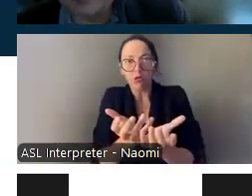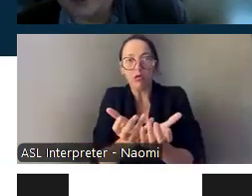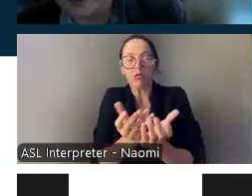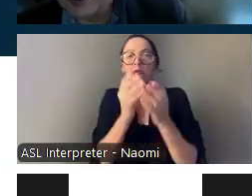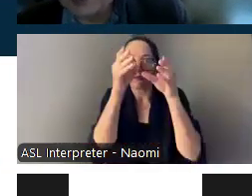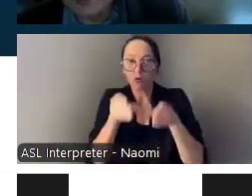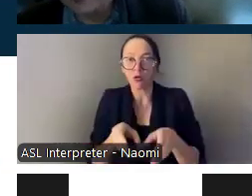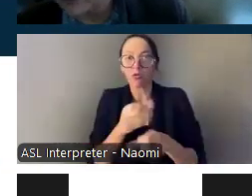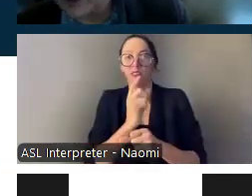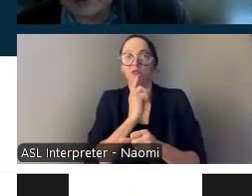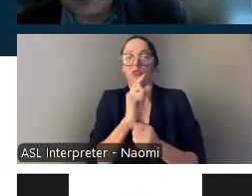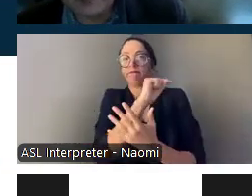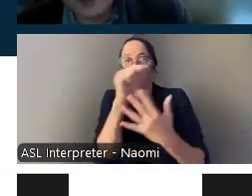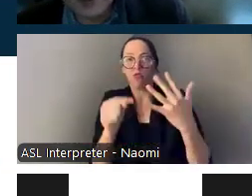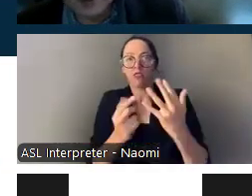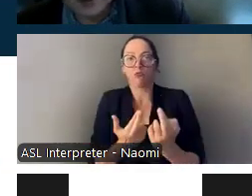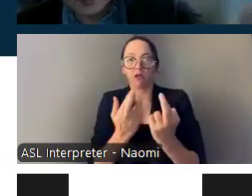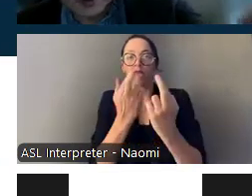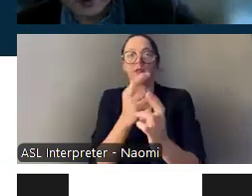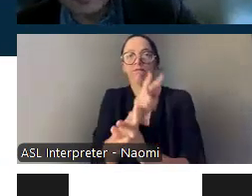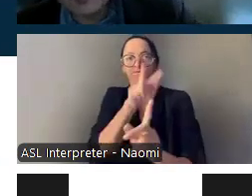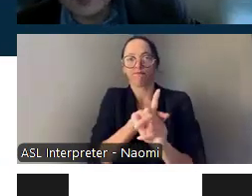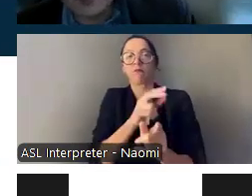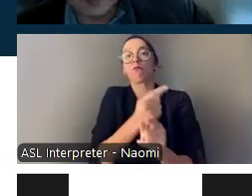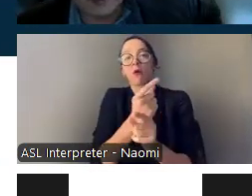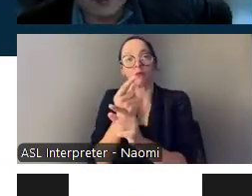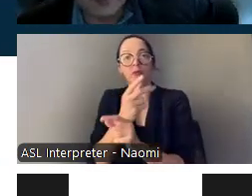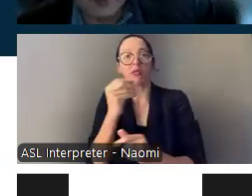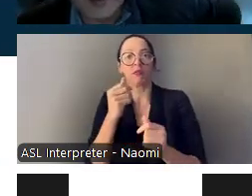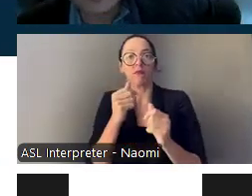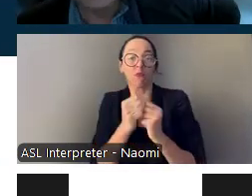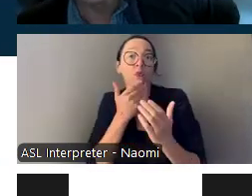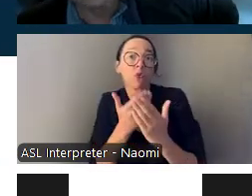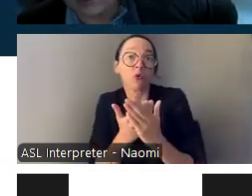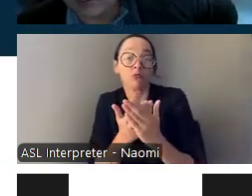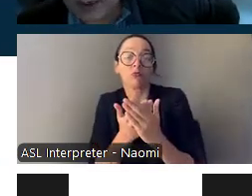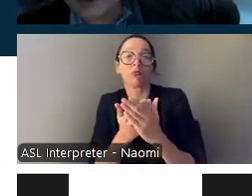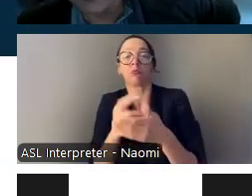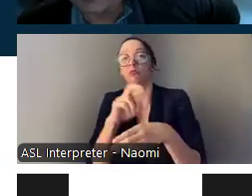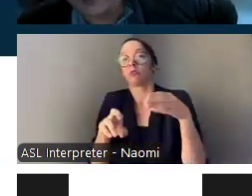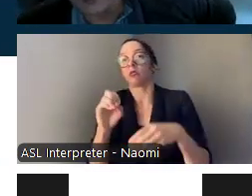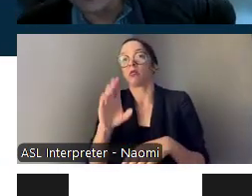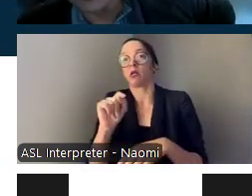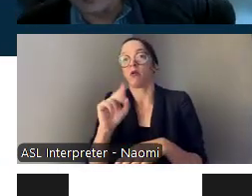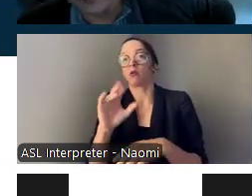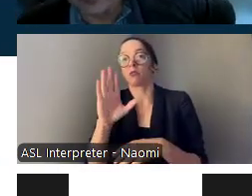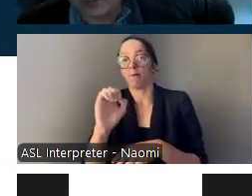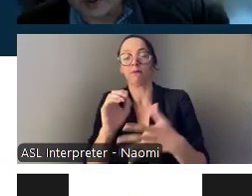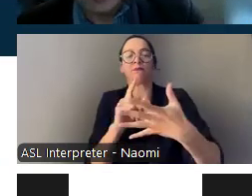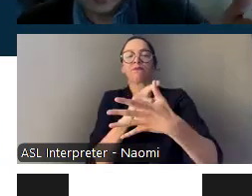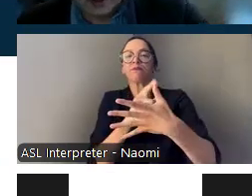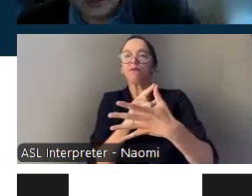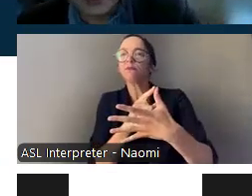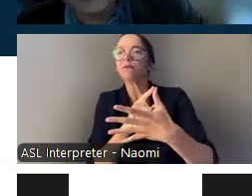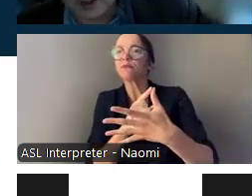implemented properly and with good outcomes. So the improving access to affordable housing with rent subsidies and other